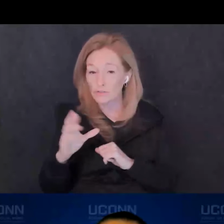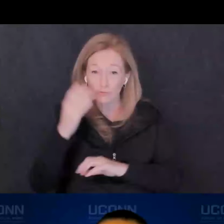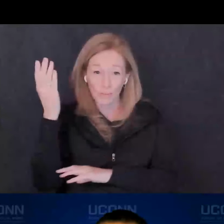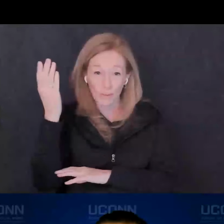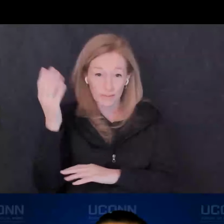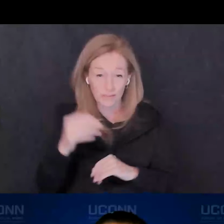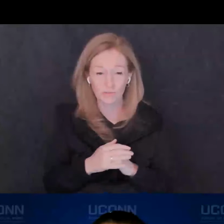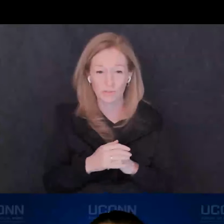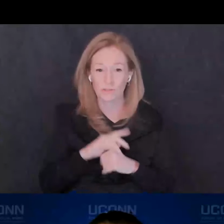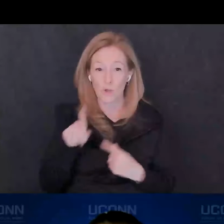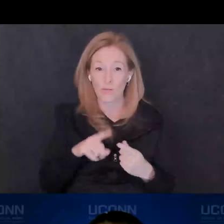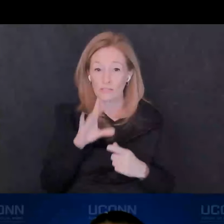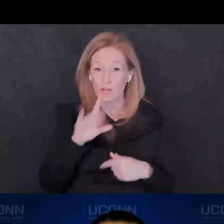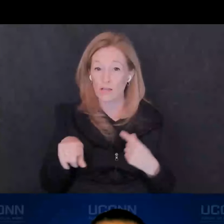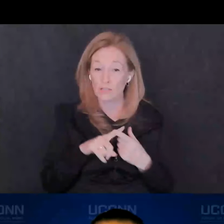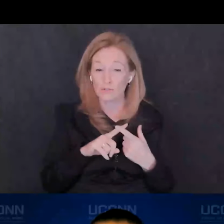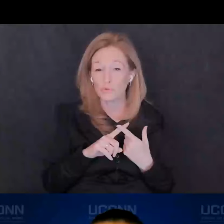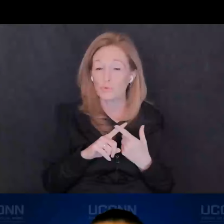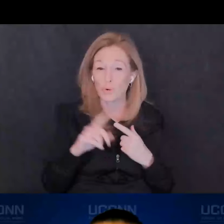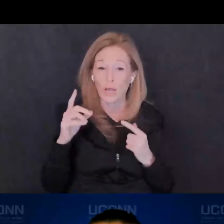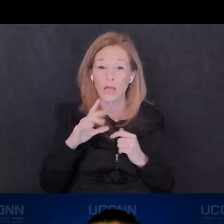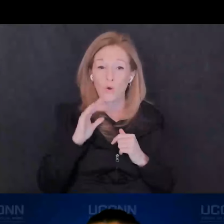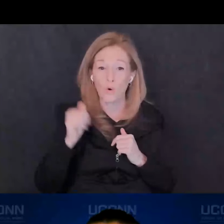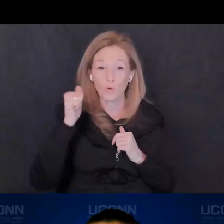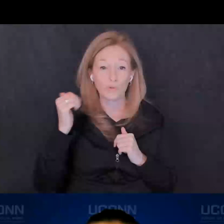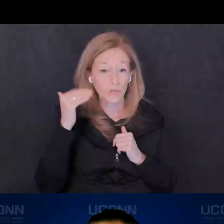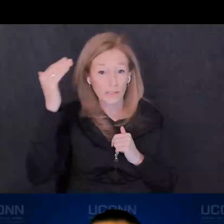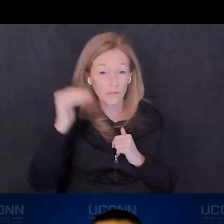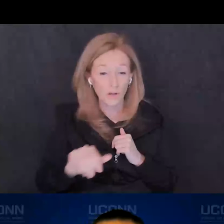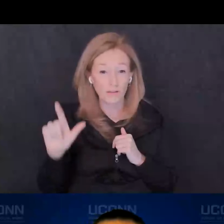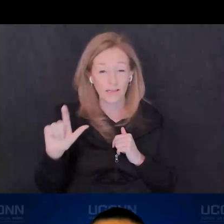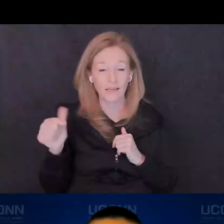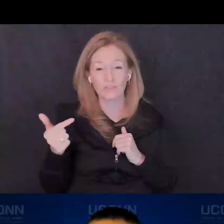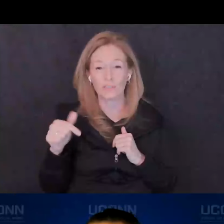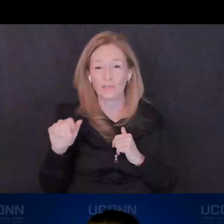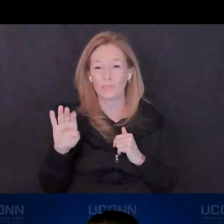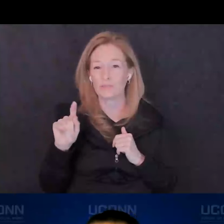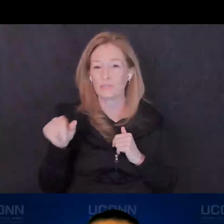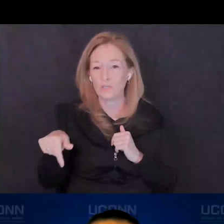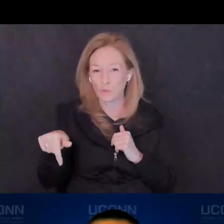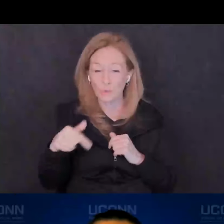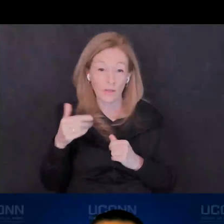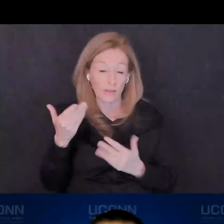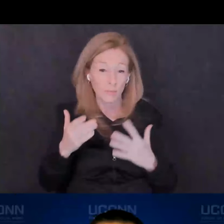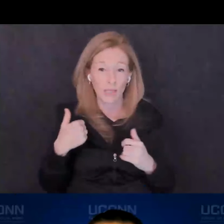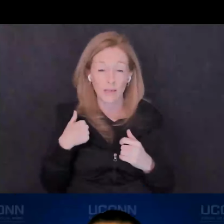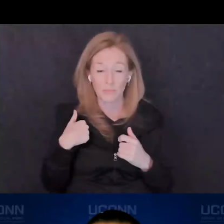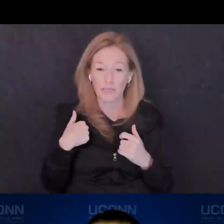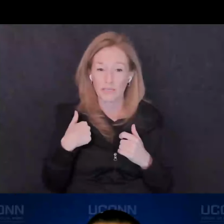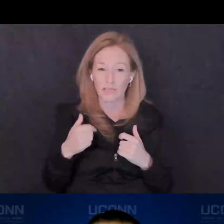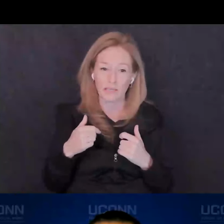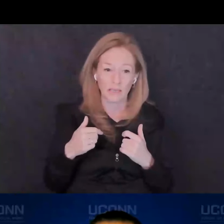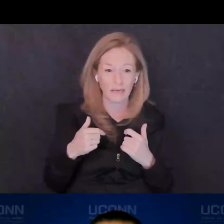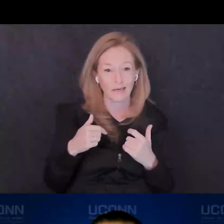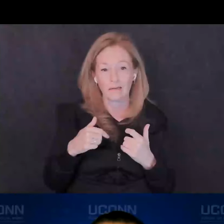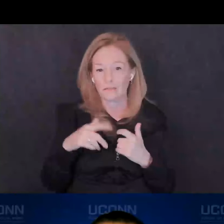When you are talking to an LGBTQ older adult, there may be instances where their historical trauma is coming into the